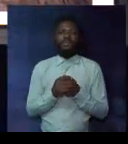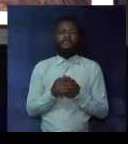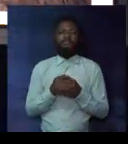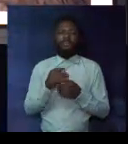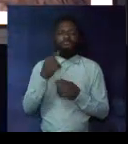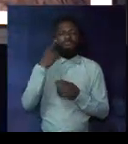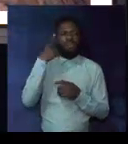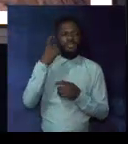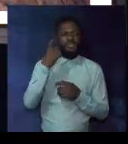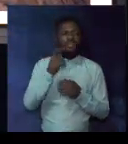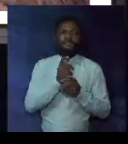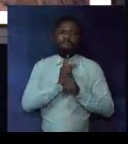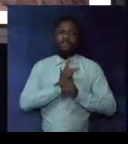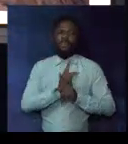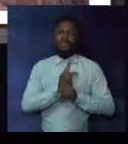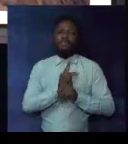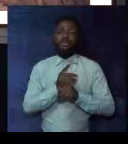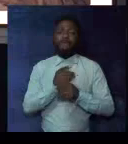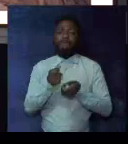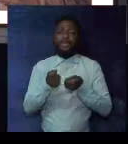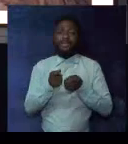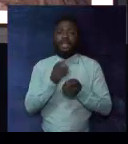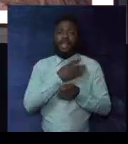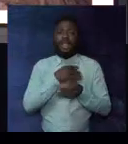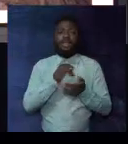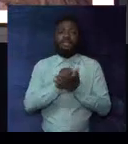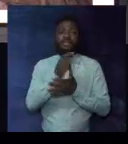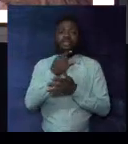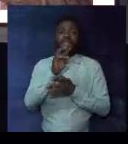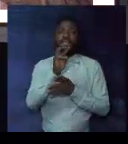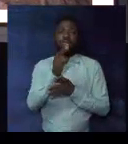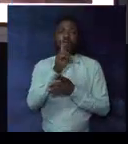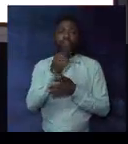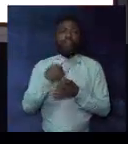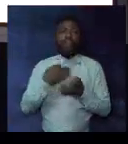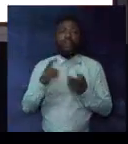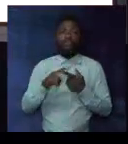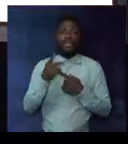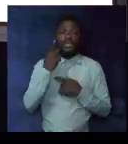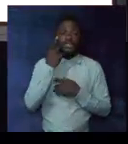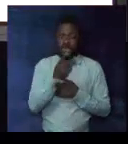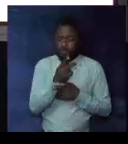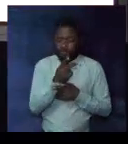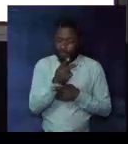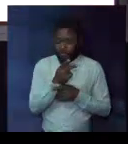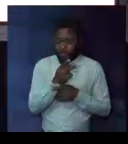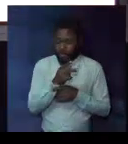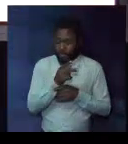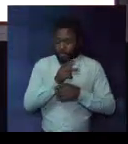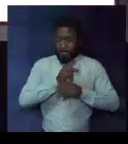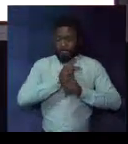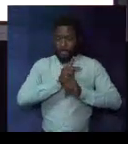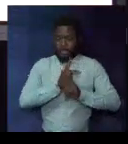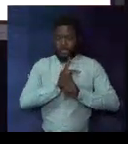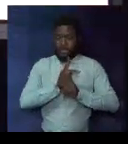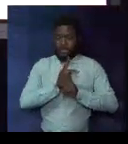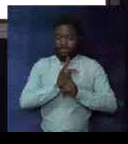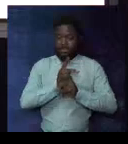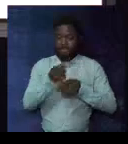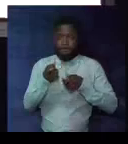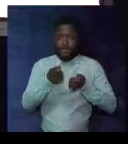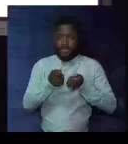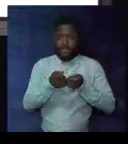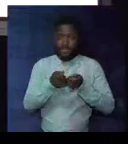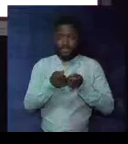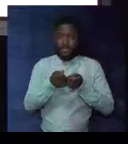maintenance. Predictive preventive maintenance, and that's the second one we want to look at. Predictive preventive maintenance